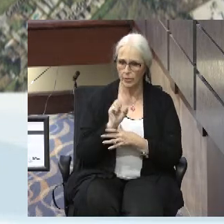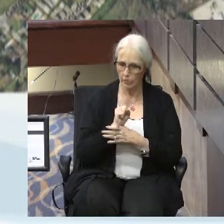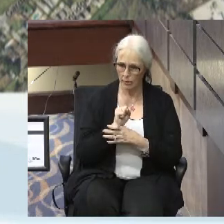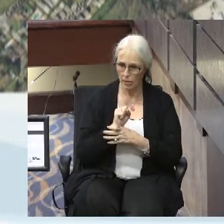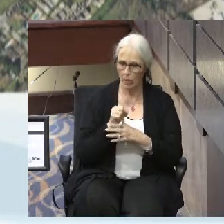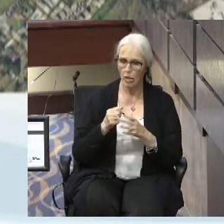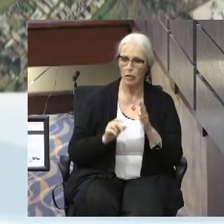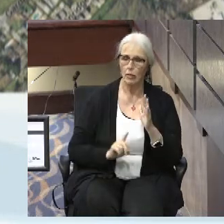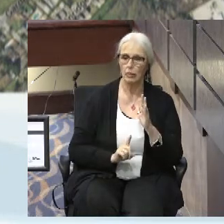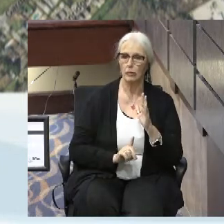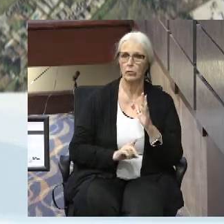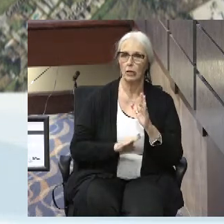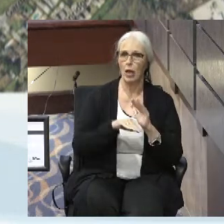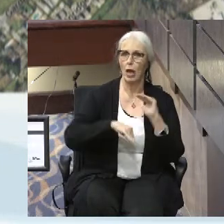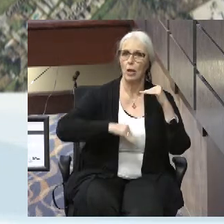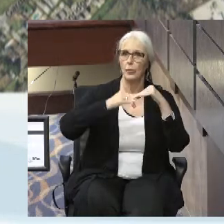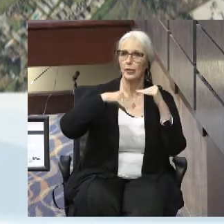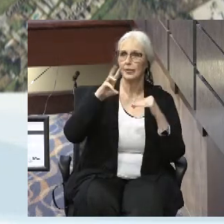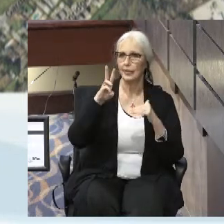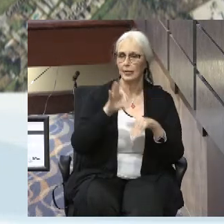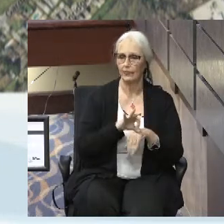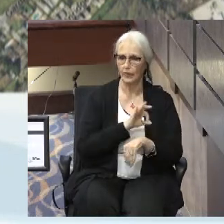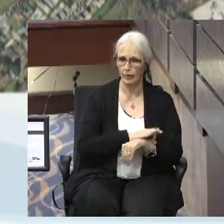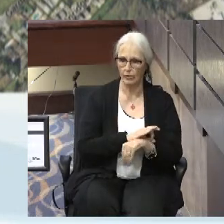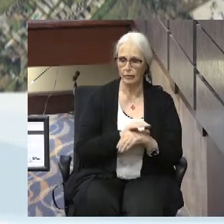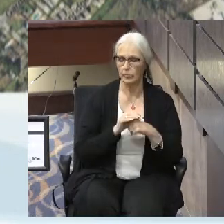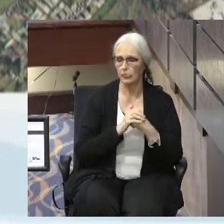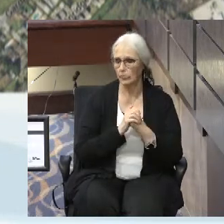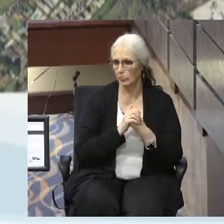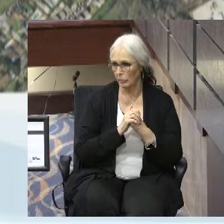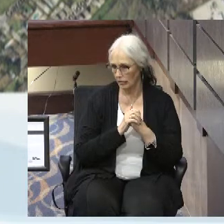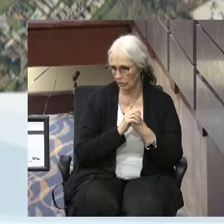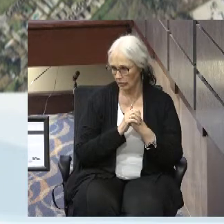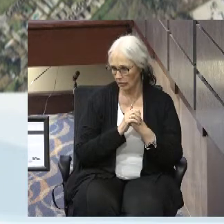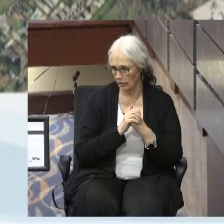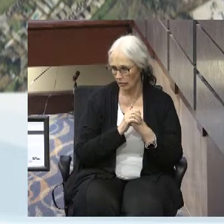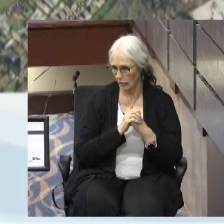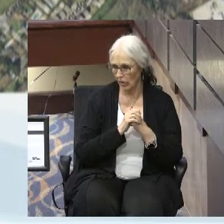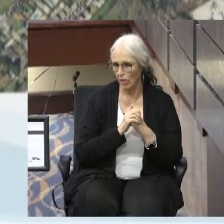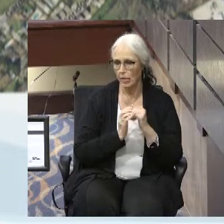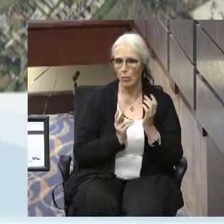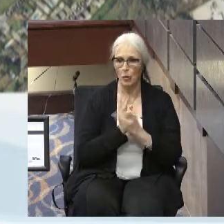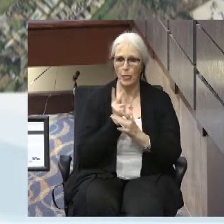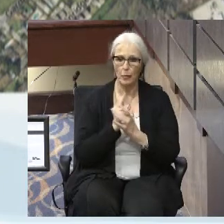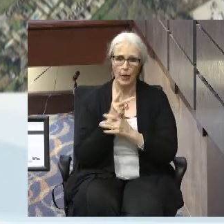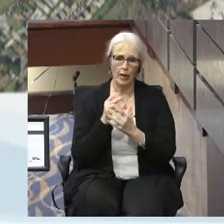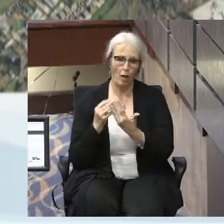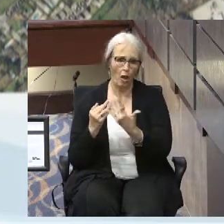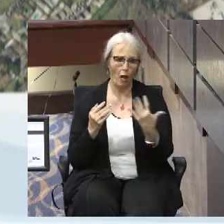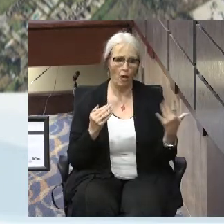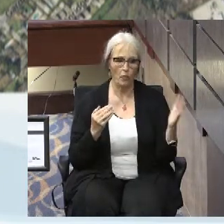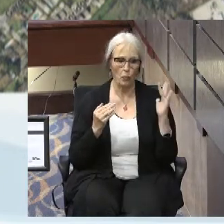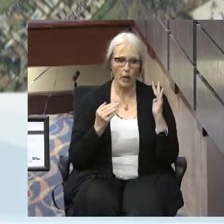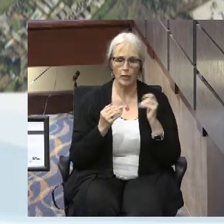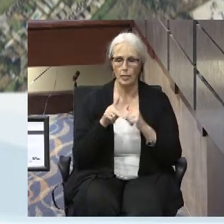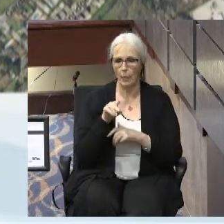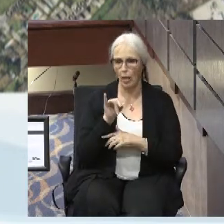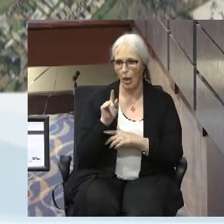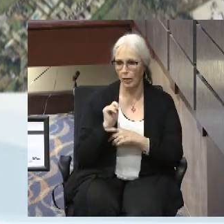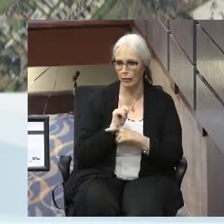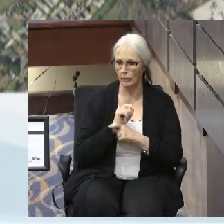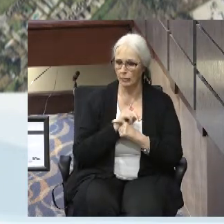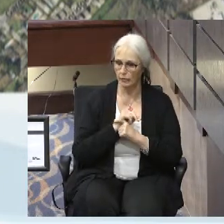feet within 6 months. 36 months after installation shall be planted along the boundary shared with the adjacent single-family lot. Plan